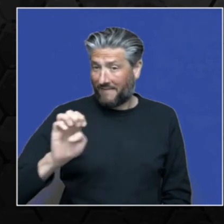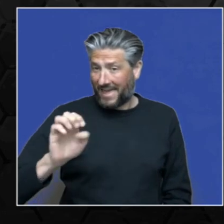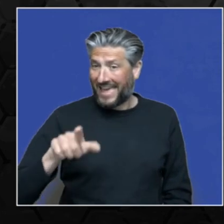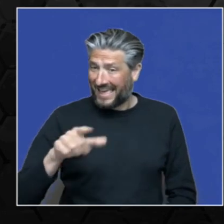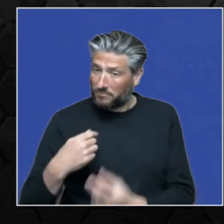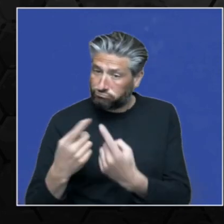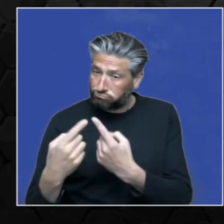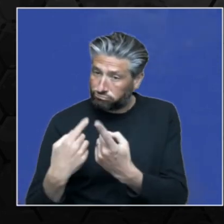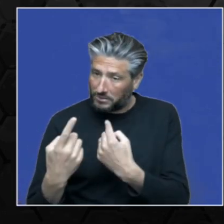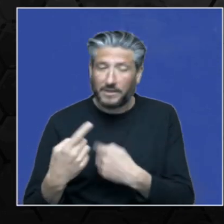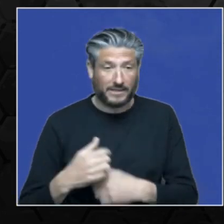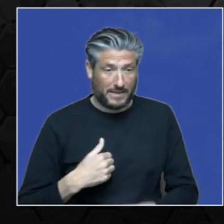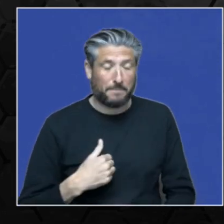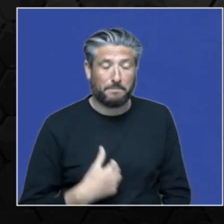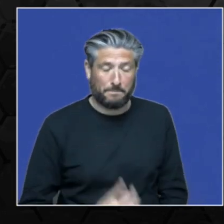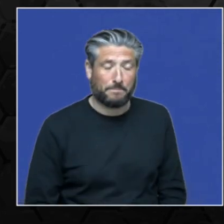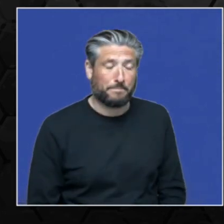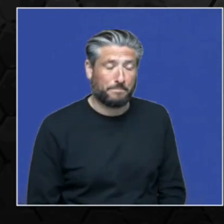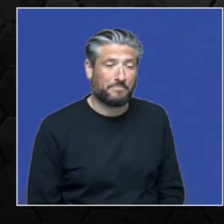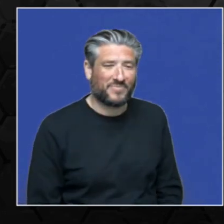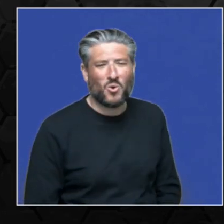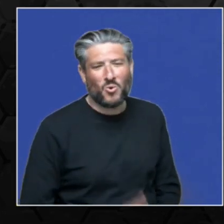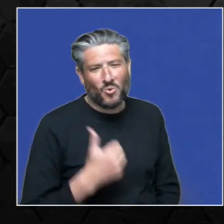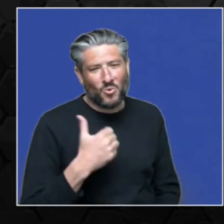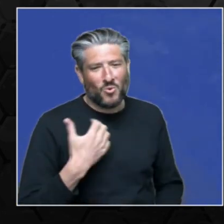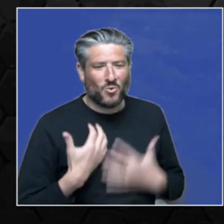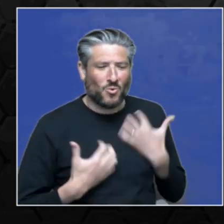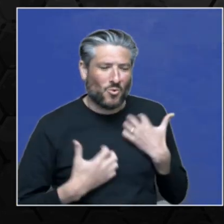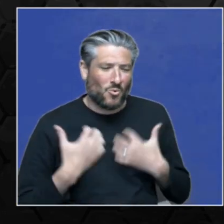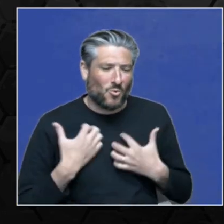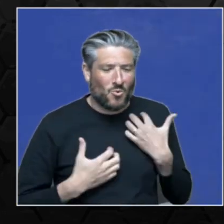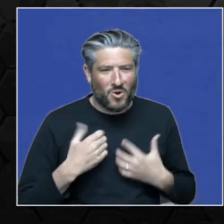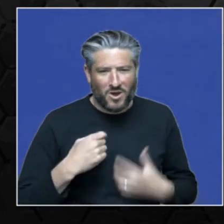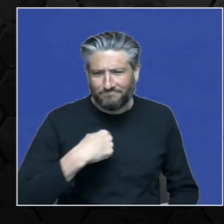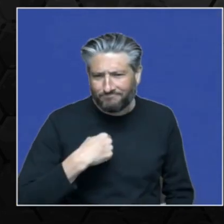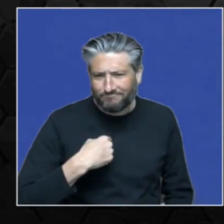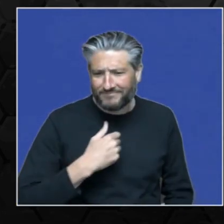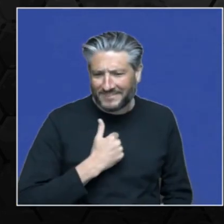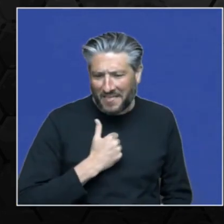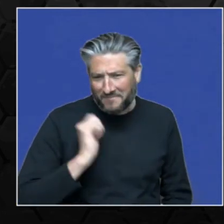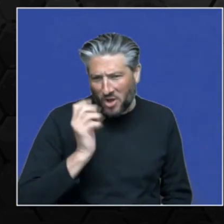really interesting and I learned a lot from you. Thank you. Thank you for your support.